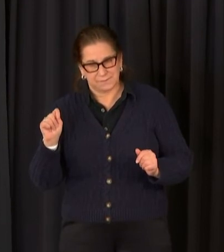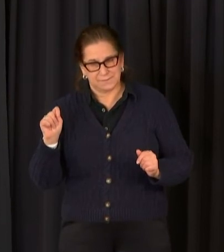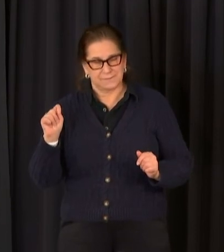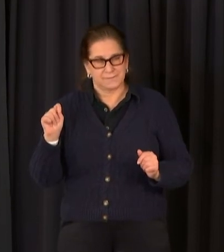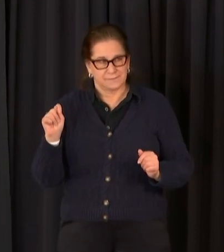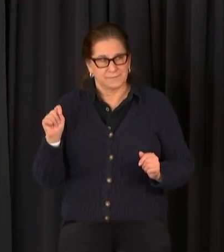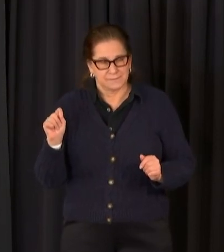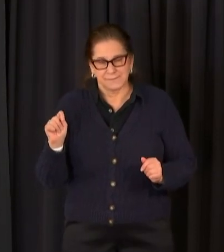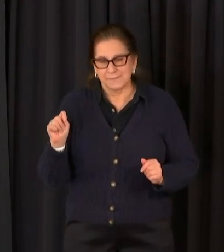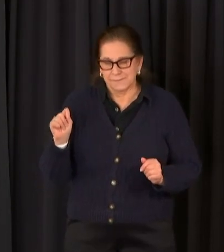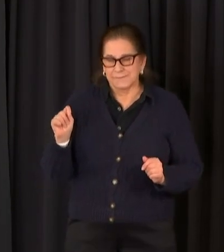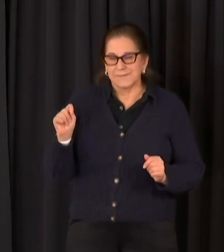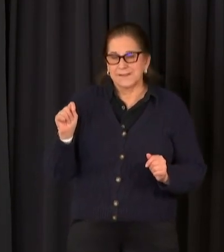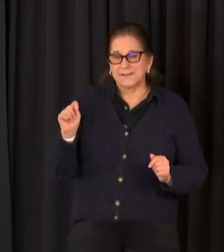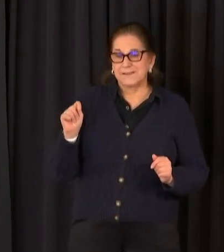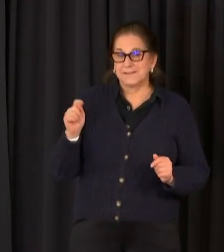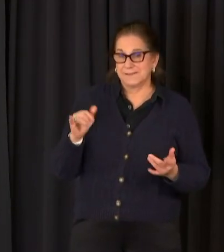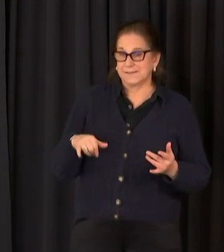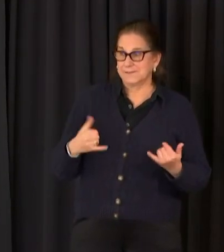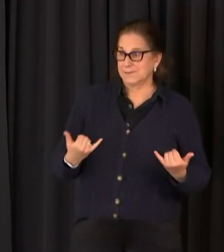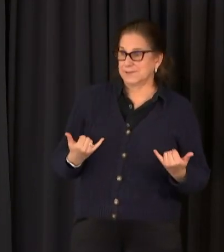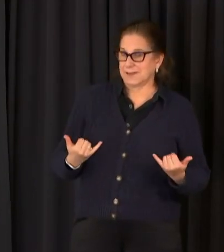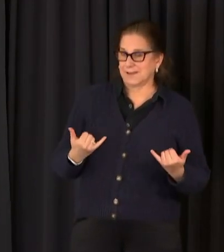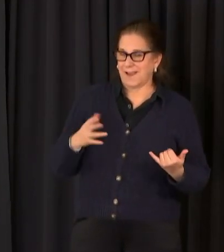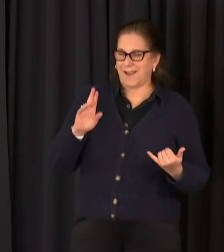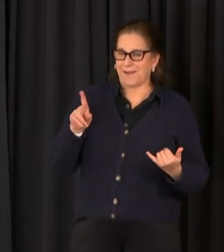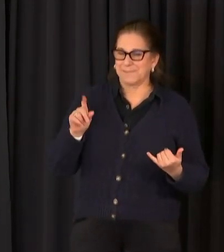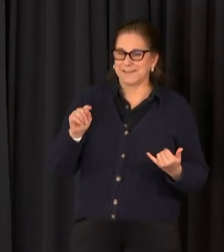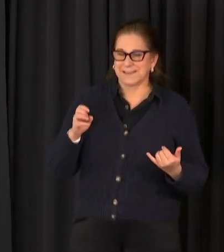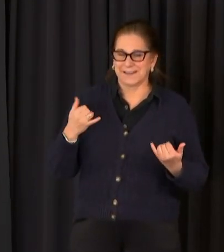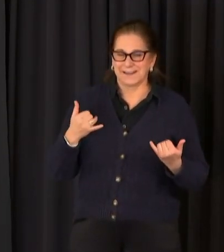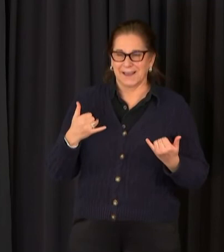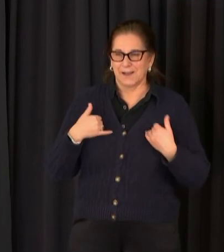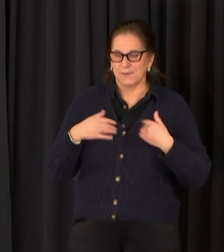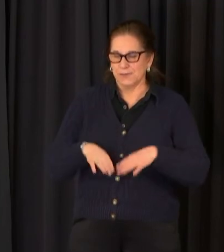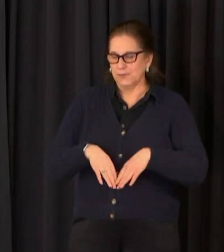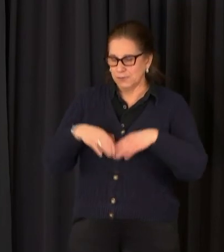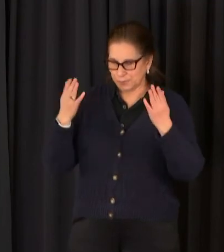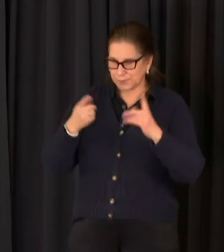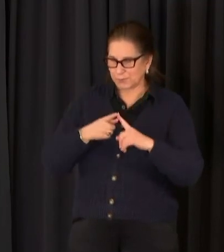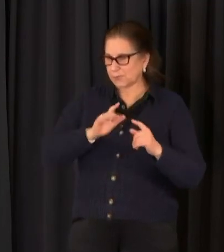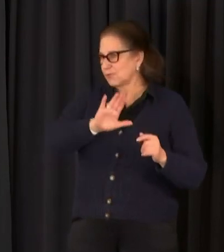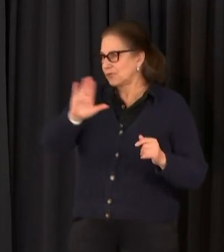coronavirus.dc.gov/rent. So that's our update for today. And with that, we'll take questions.